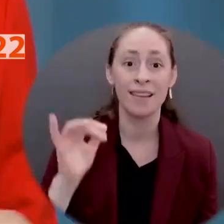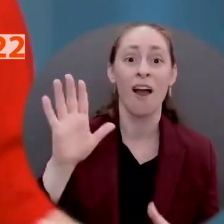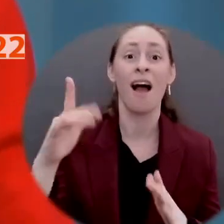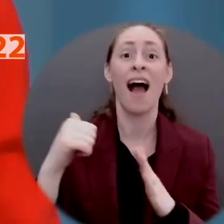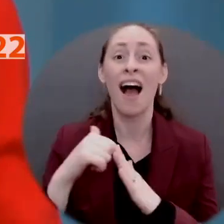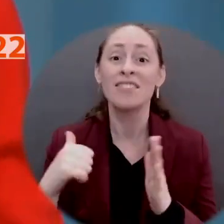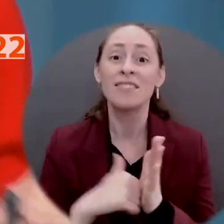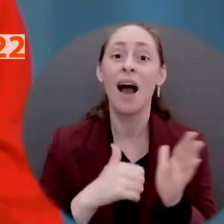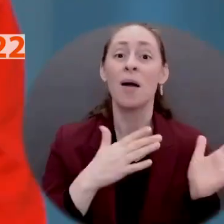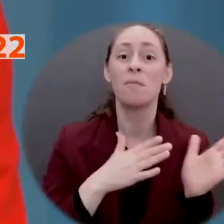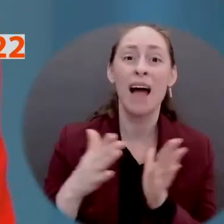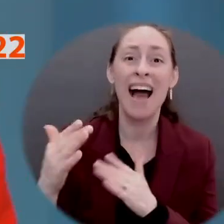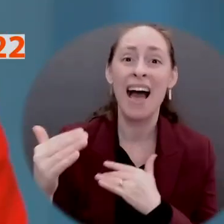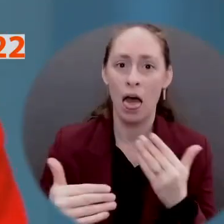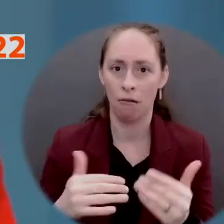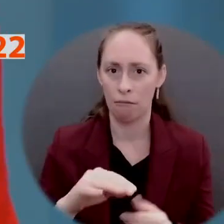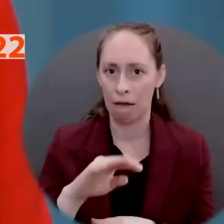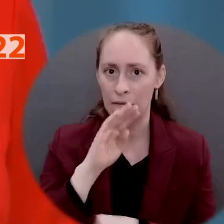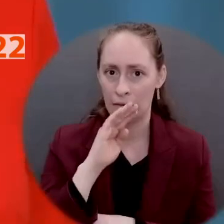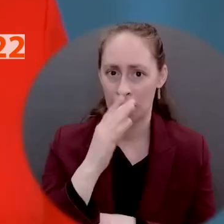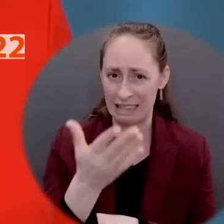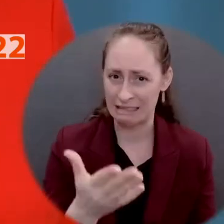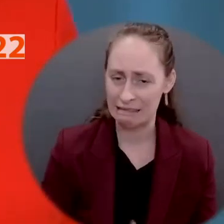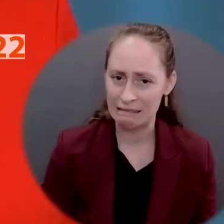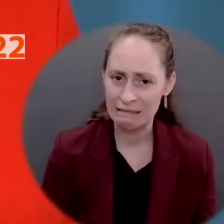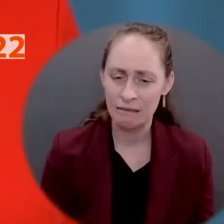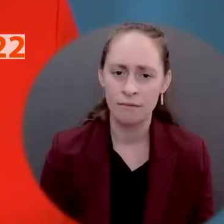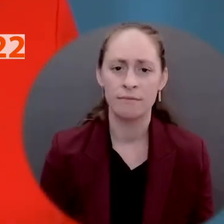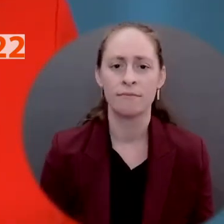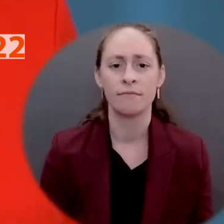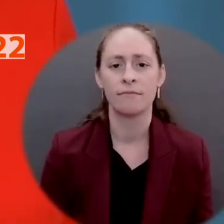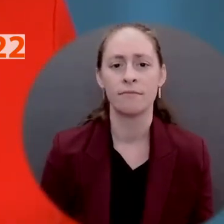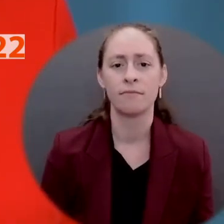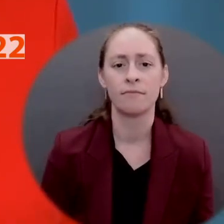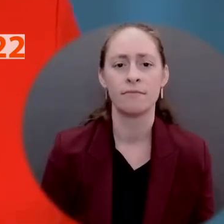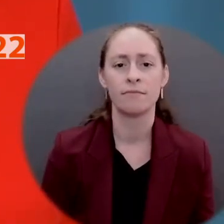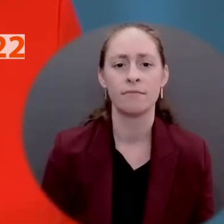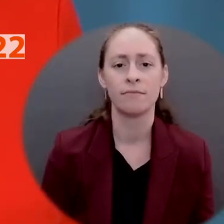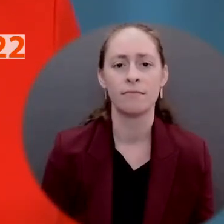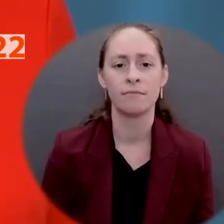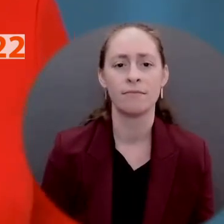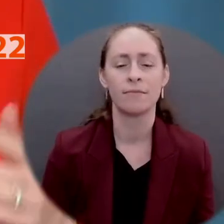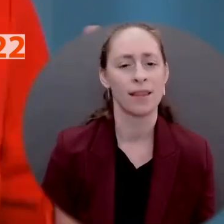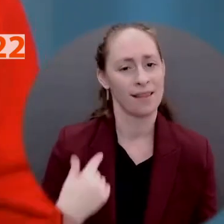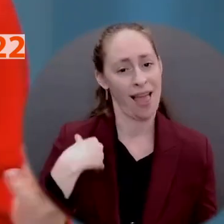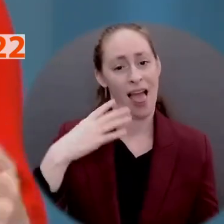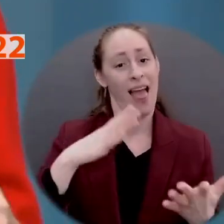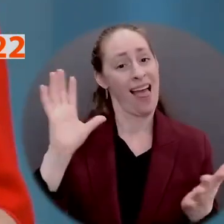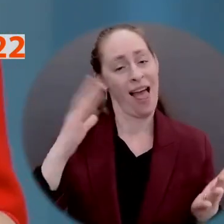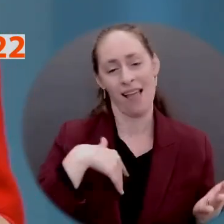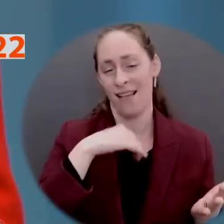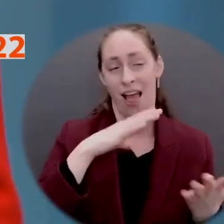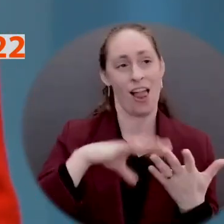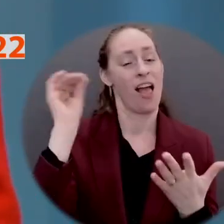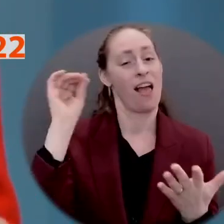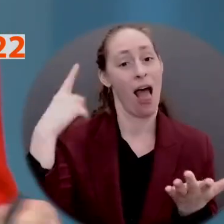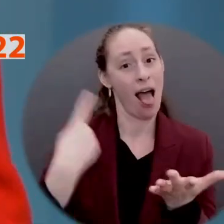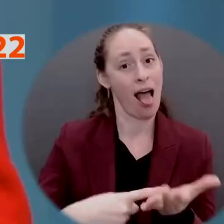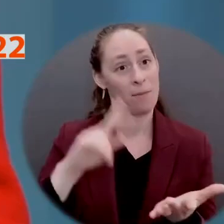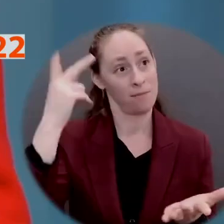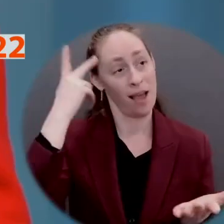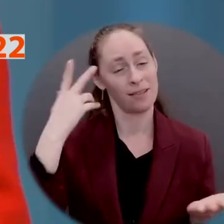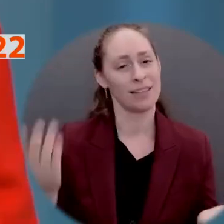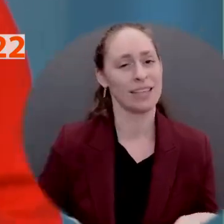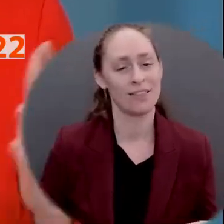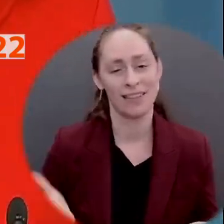careful. I've learned my lesson the hard way about talking about politics from up here. There are a range of retirements every